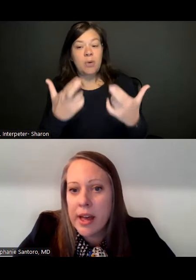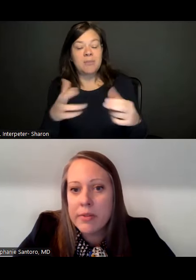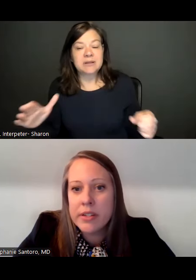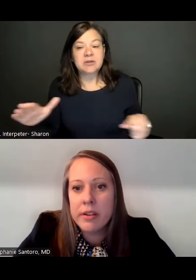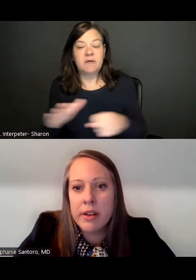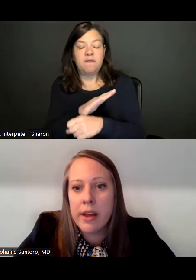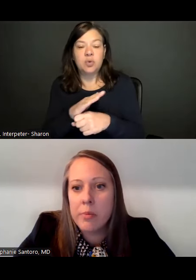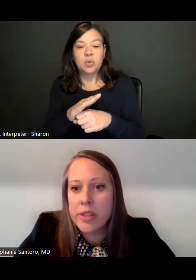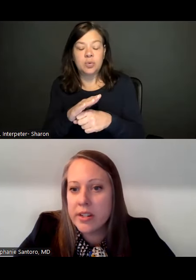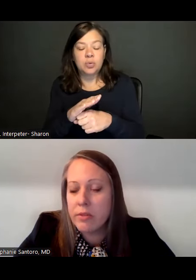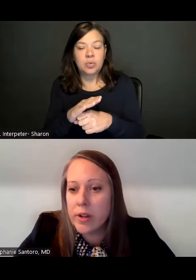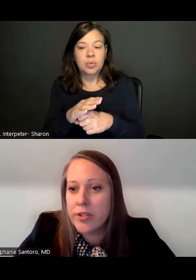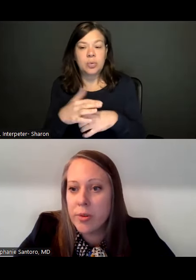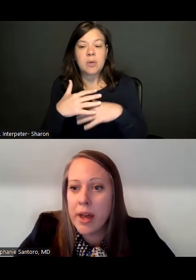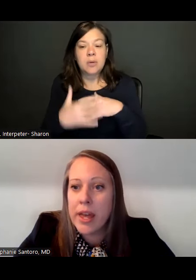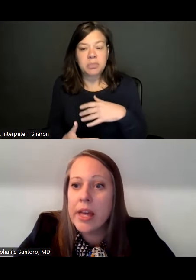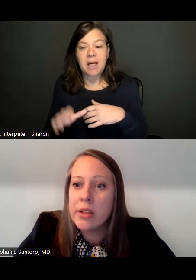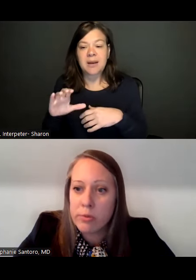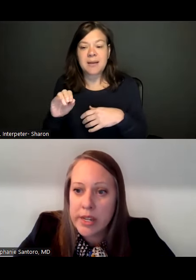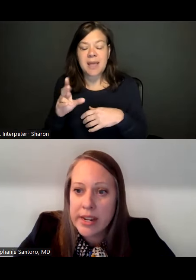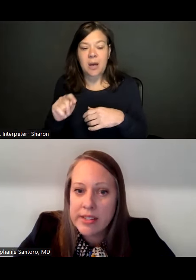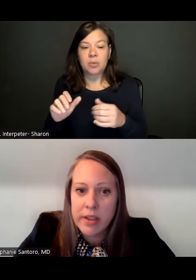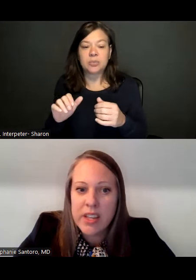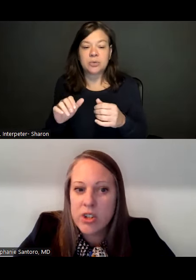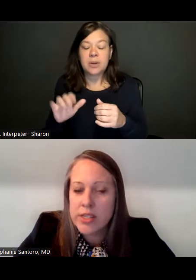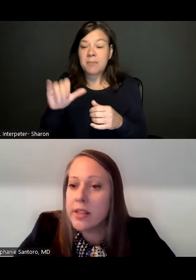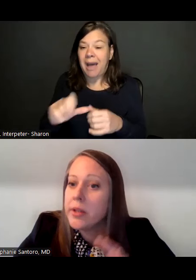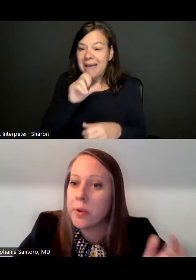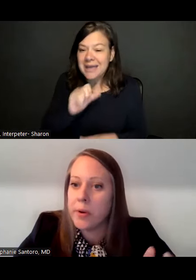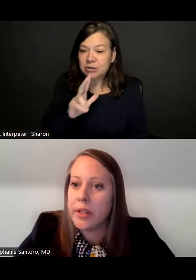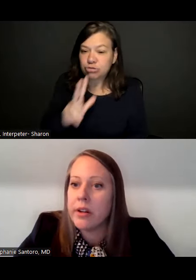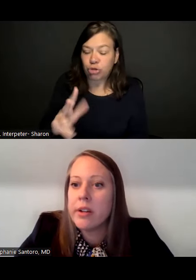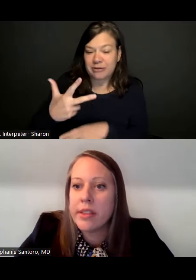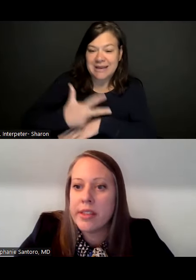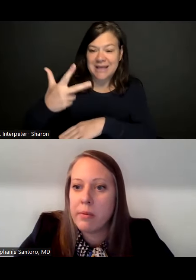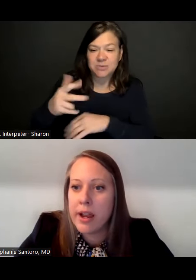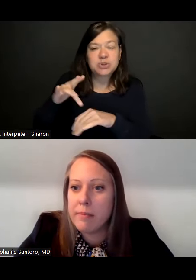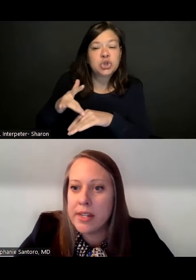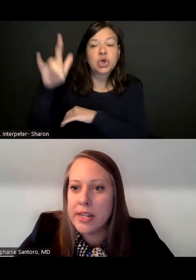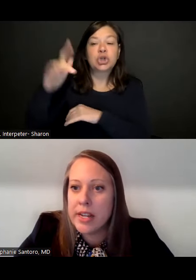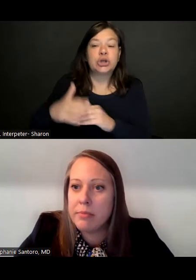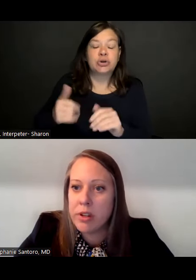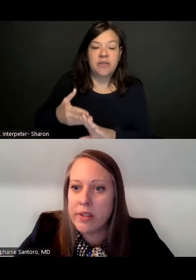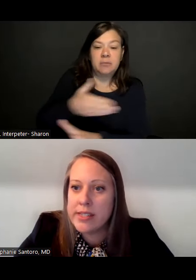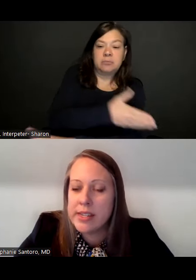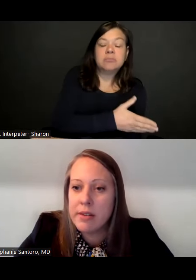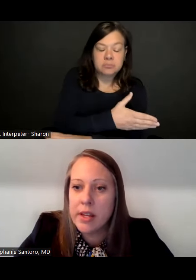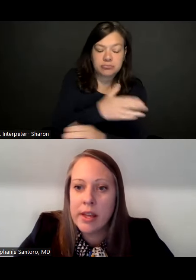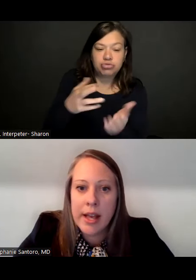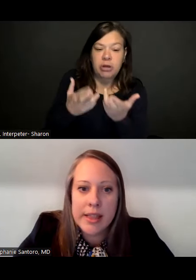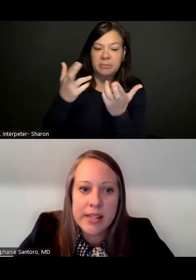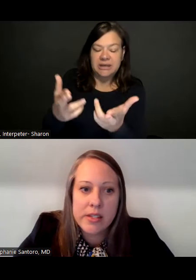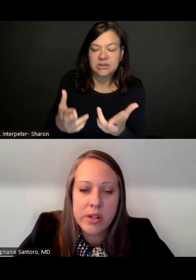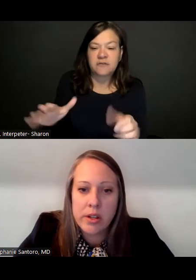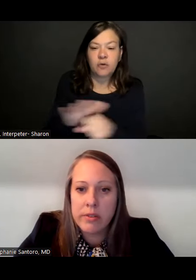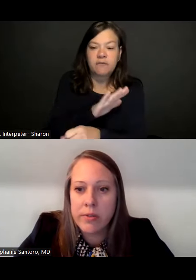blood count with a differential by 3 days of age. It's a little earlier than they recommended it previously,